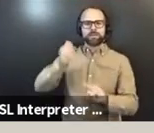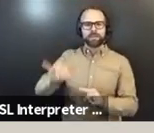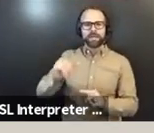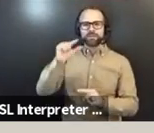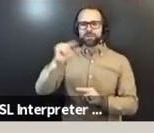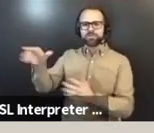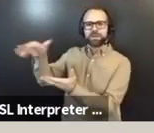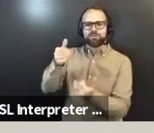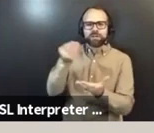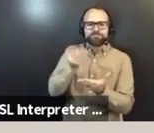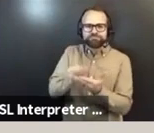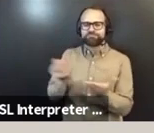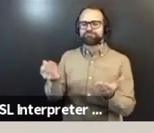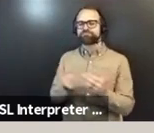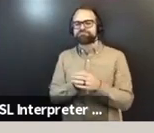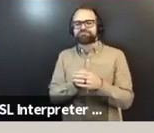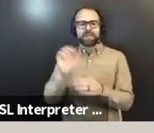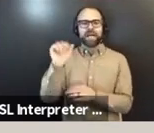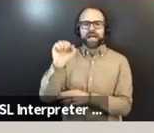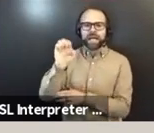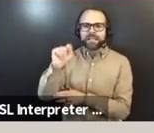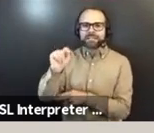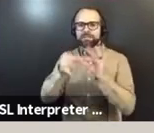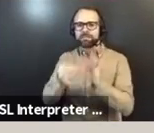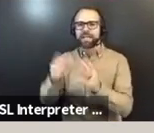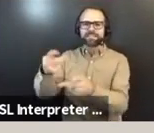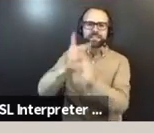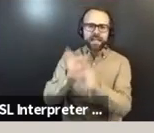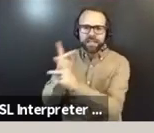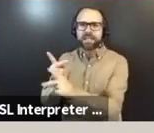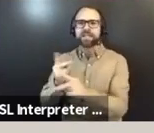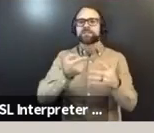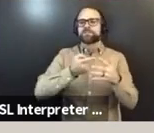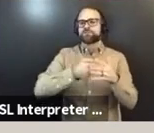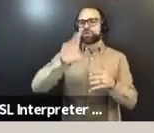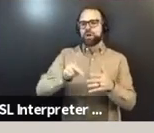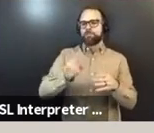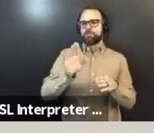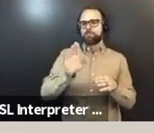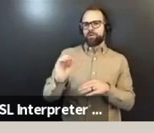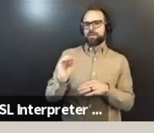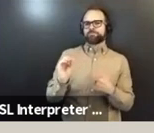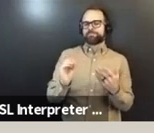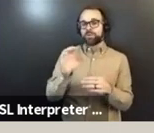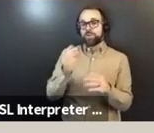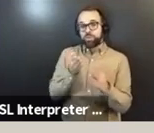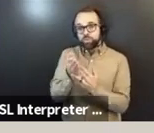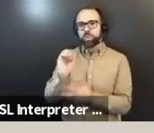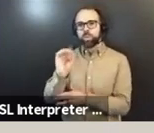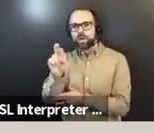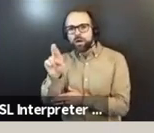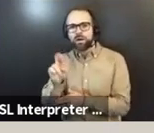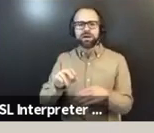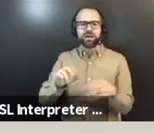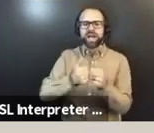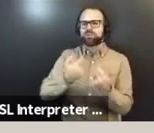grants landscape, asset-based lending, how that's leveraged by startups with OKR, and then our process and sort of what makes